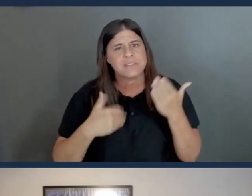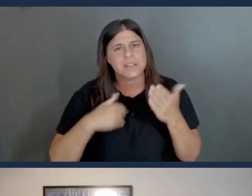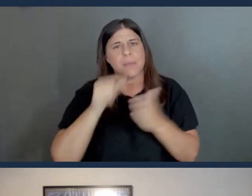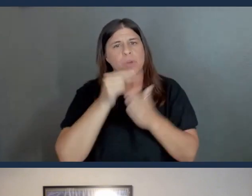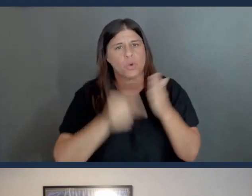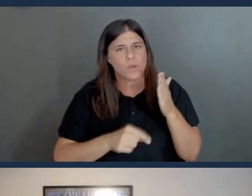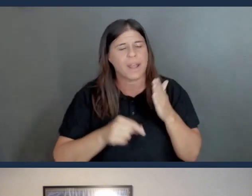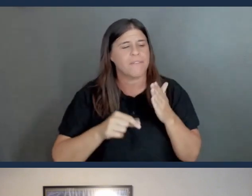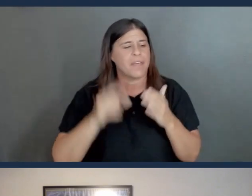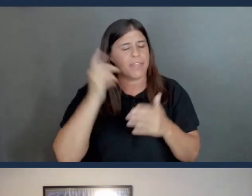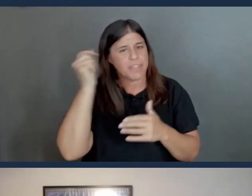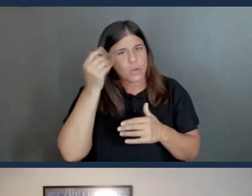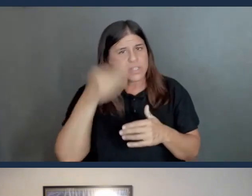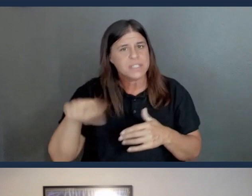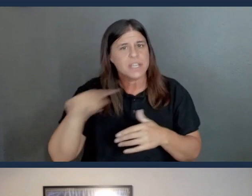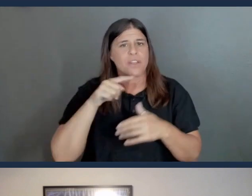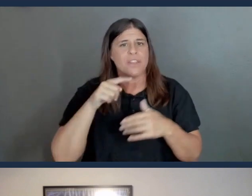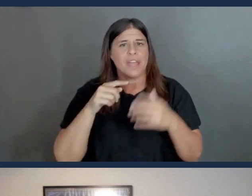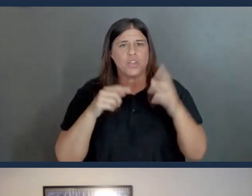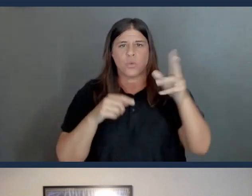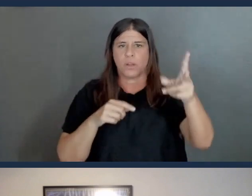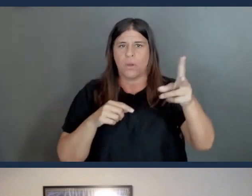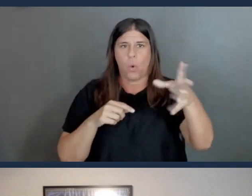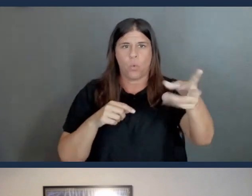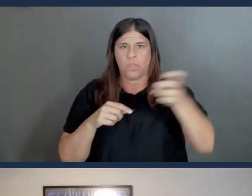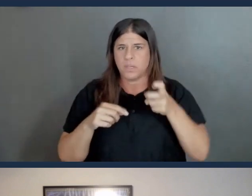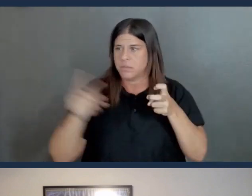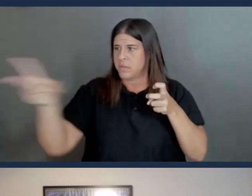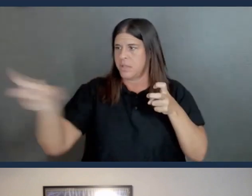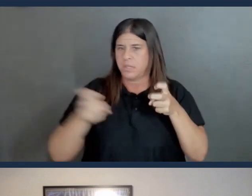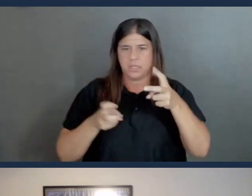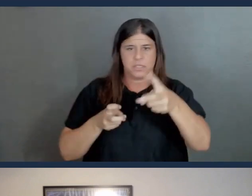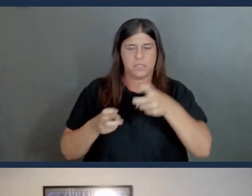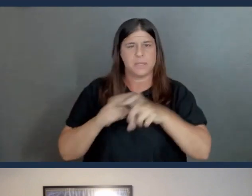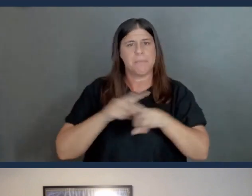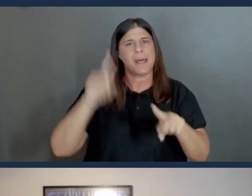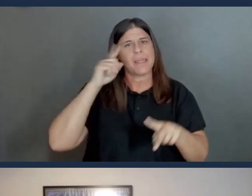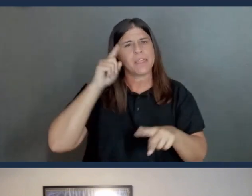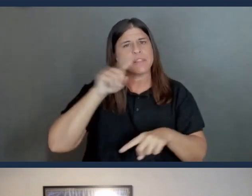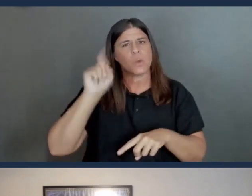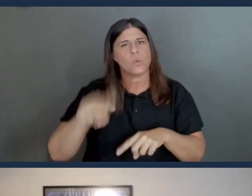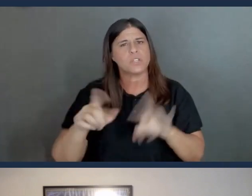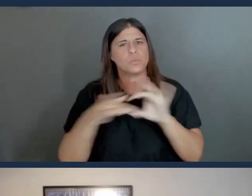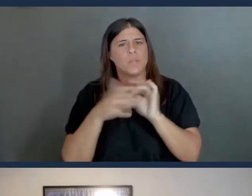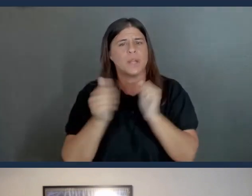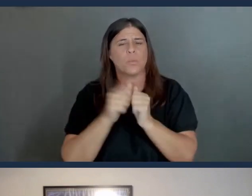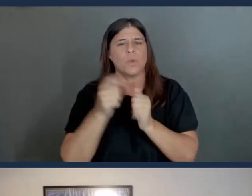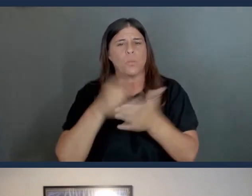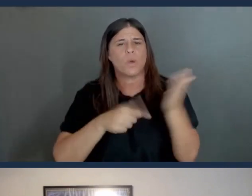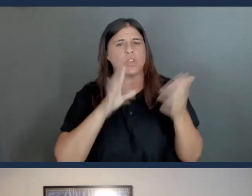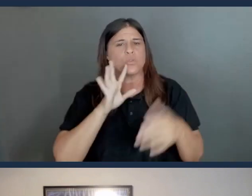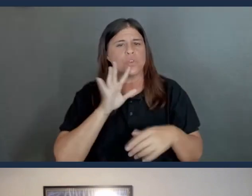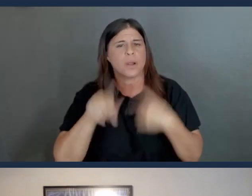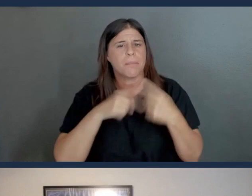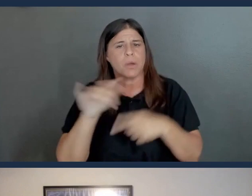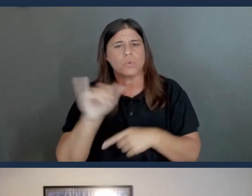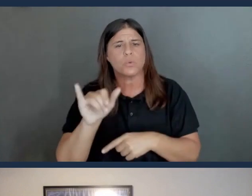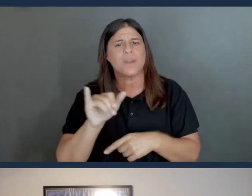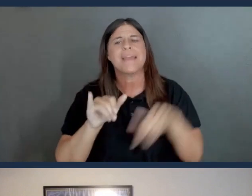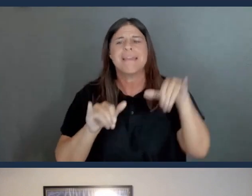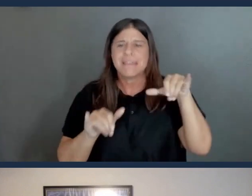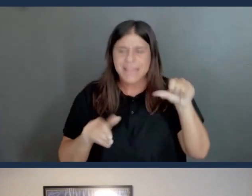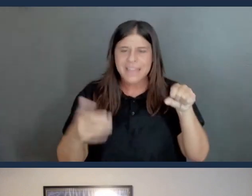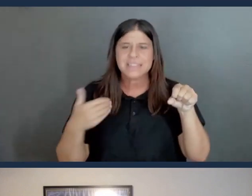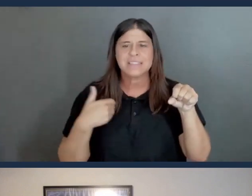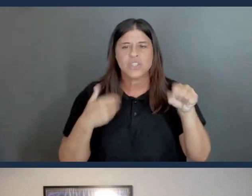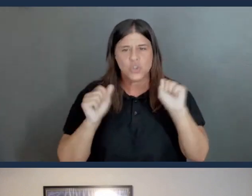computationally intractable using traditional methods. And I think the question is also very related to what you were talking about, which is that, yes, you